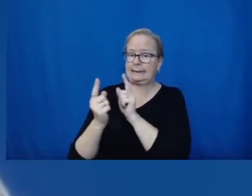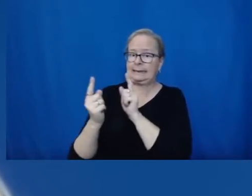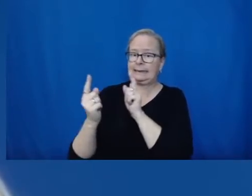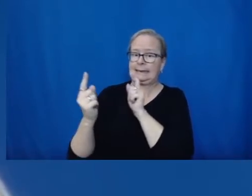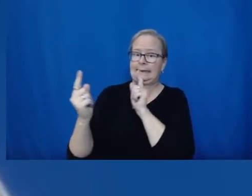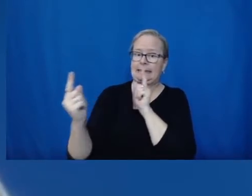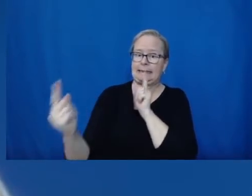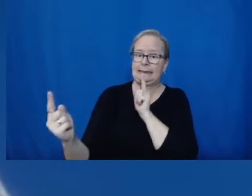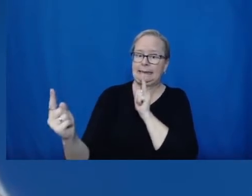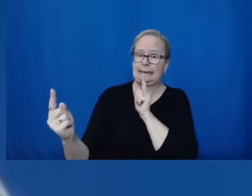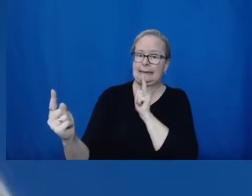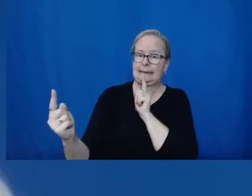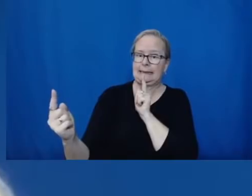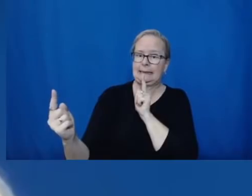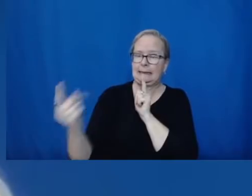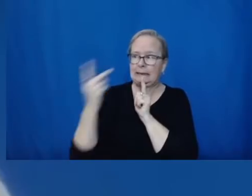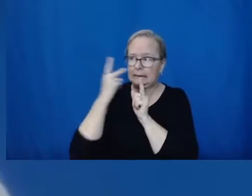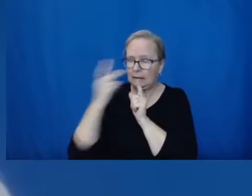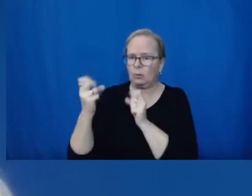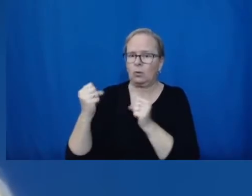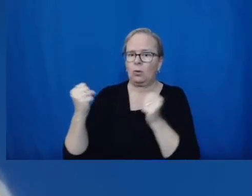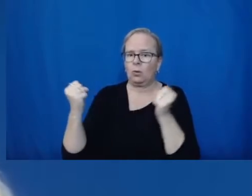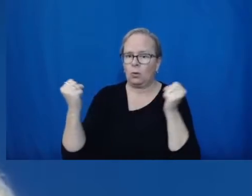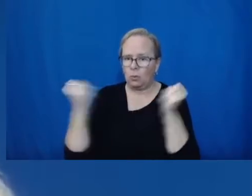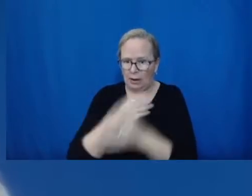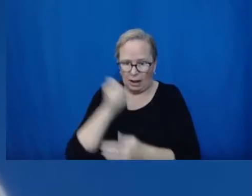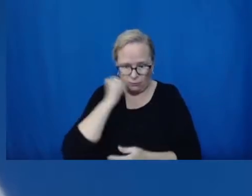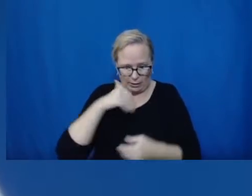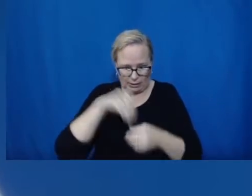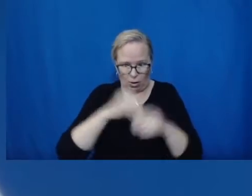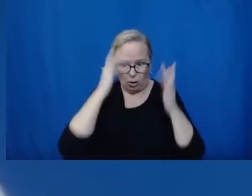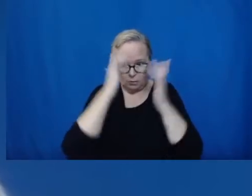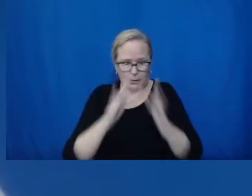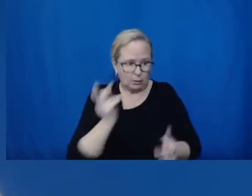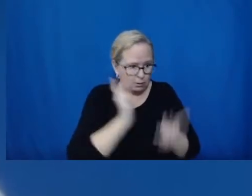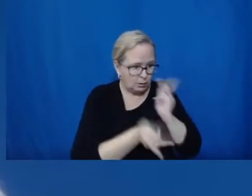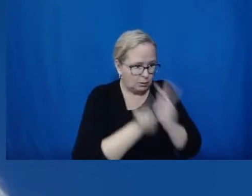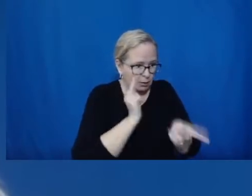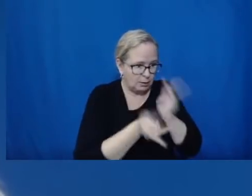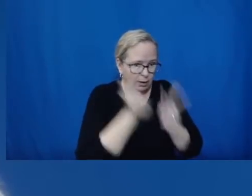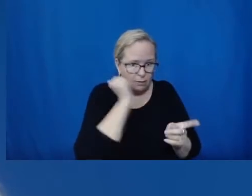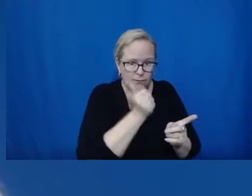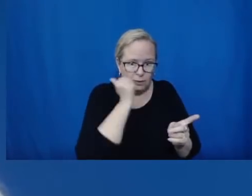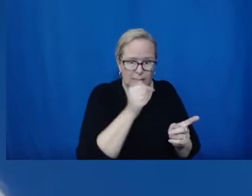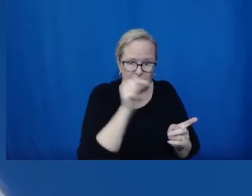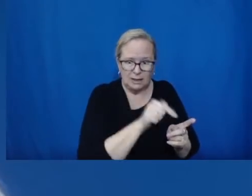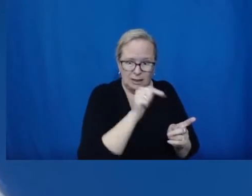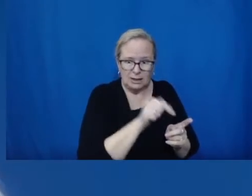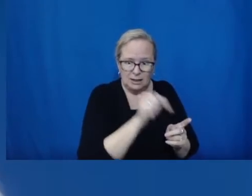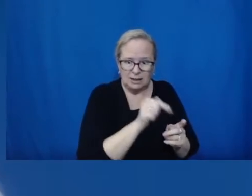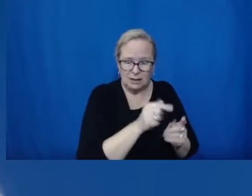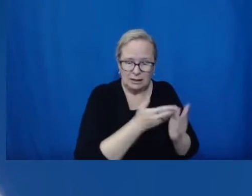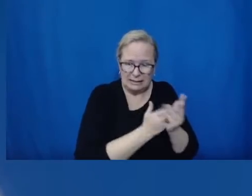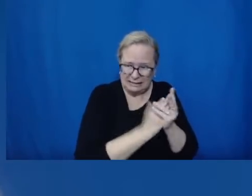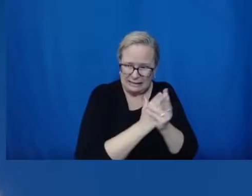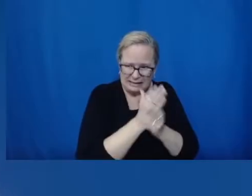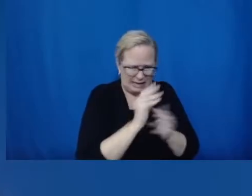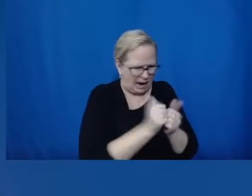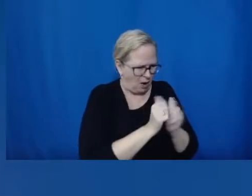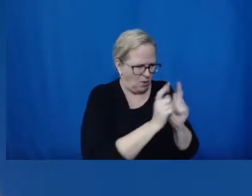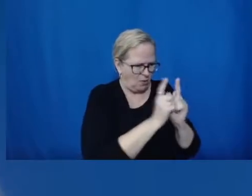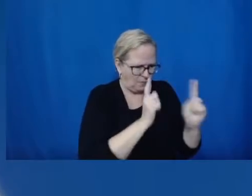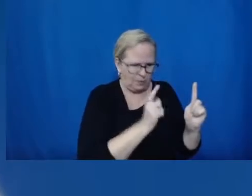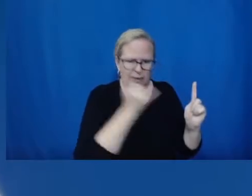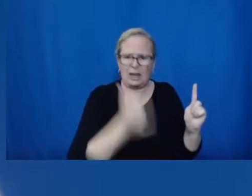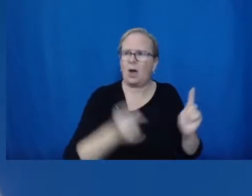we face in the hospitals every day. Maintaining distance is necessary to get through this pandemic. But